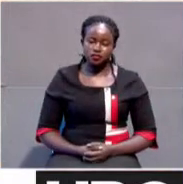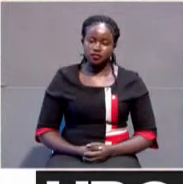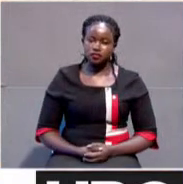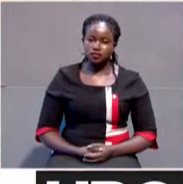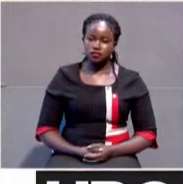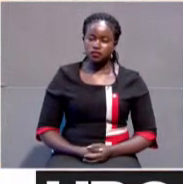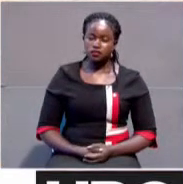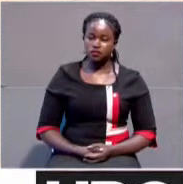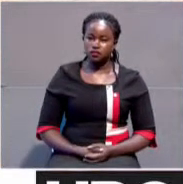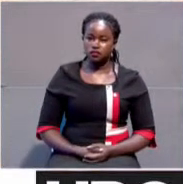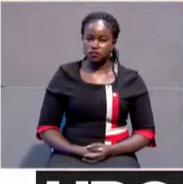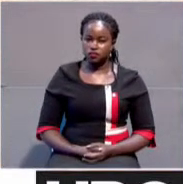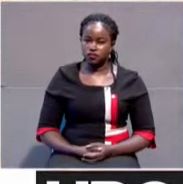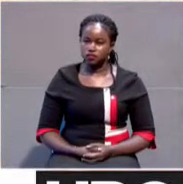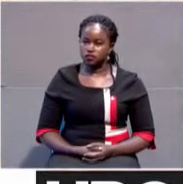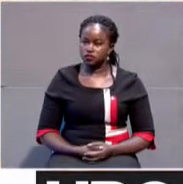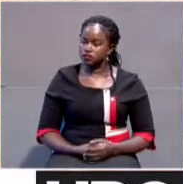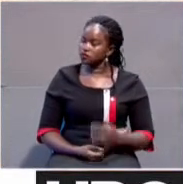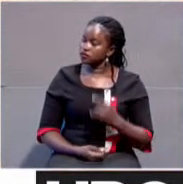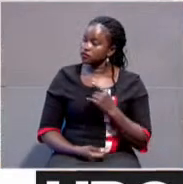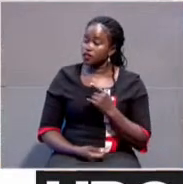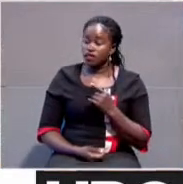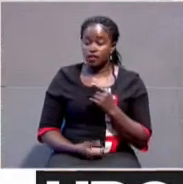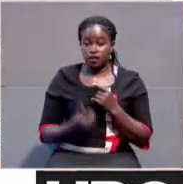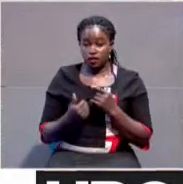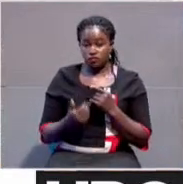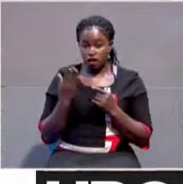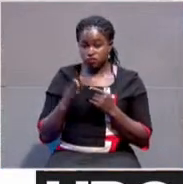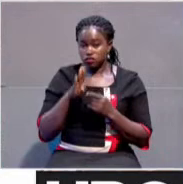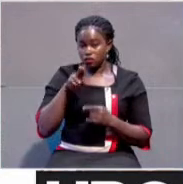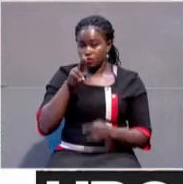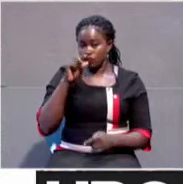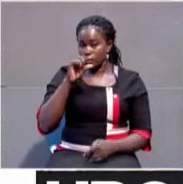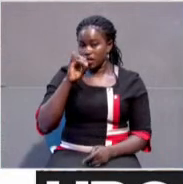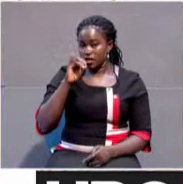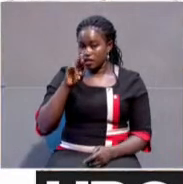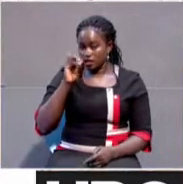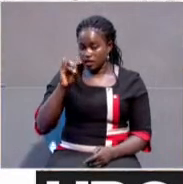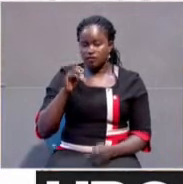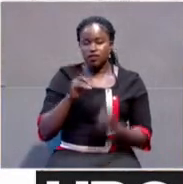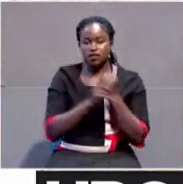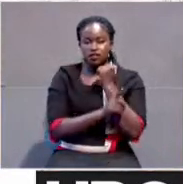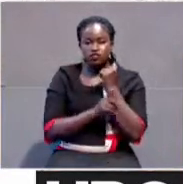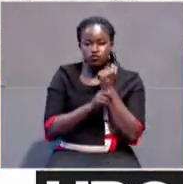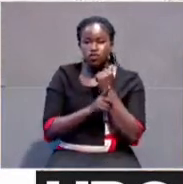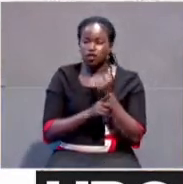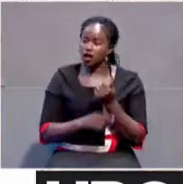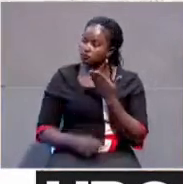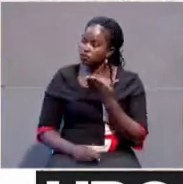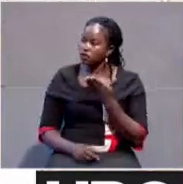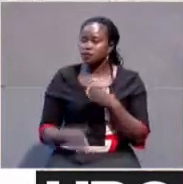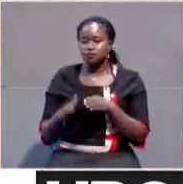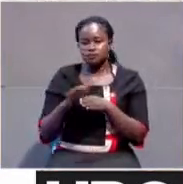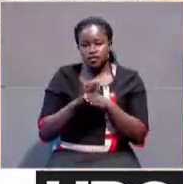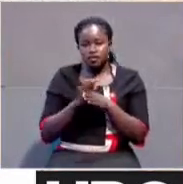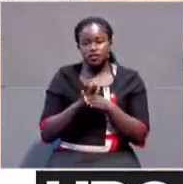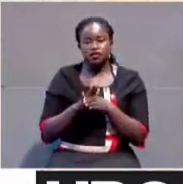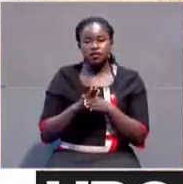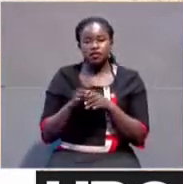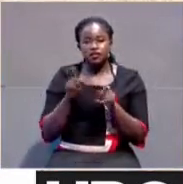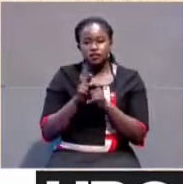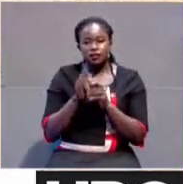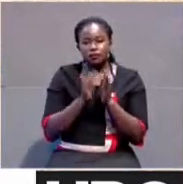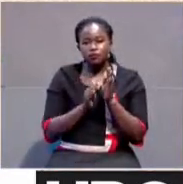Bugubo Village in Kapianga Sub-County in Bugiri District is busy as Bugiri Sugar Factory